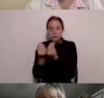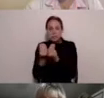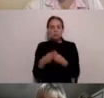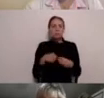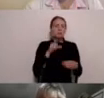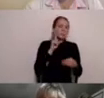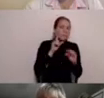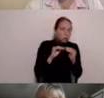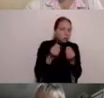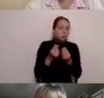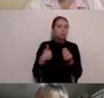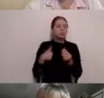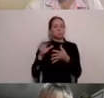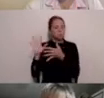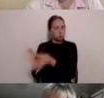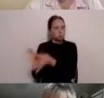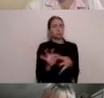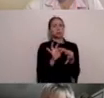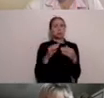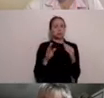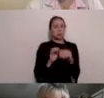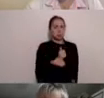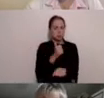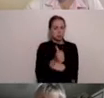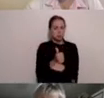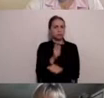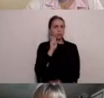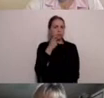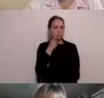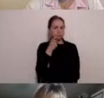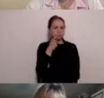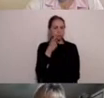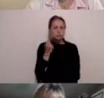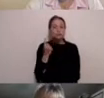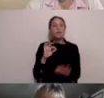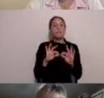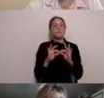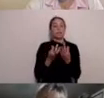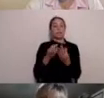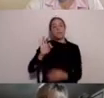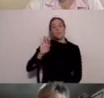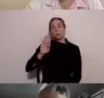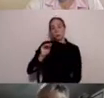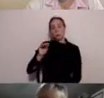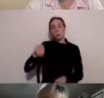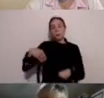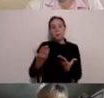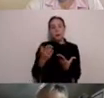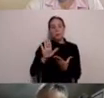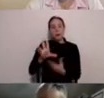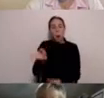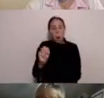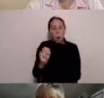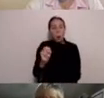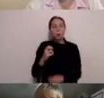this. And then we also saw family-based organizations were providing their own emotional support to their own parent leaders who are doing